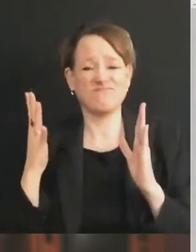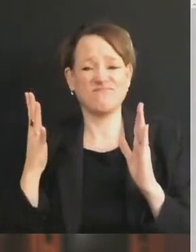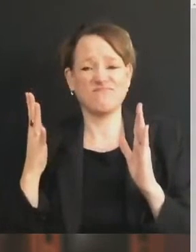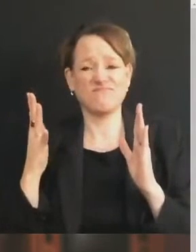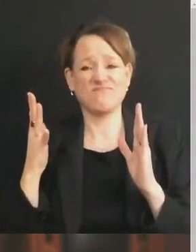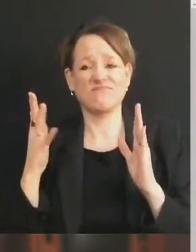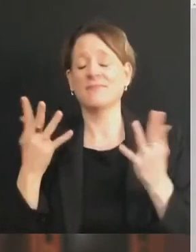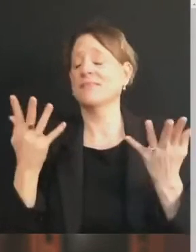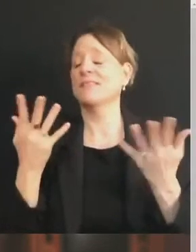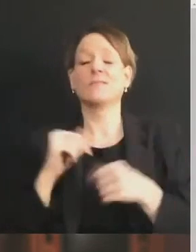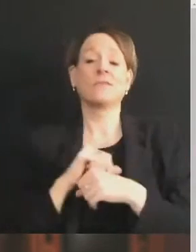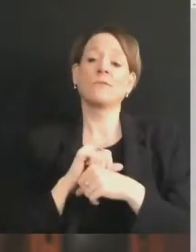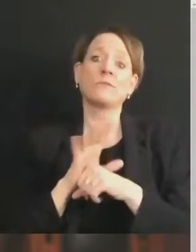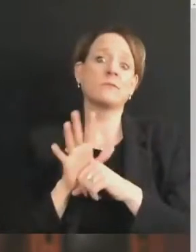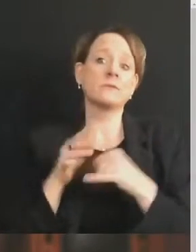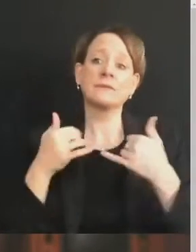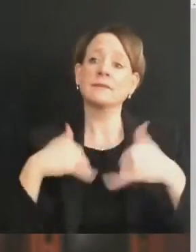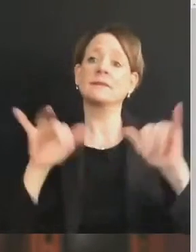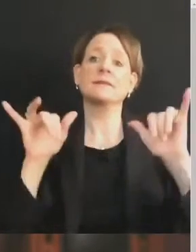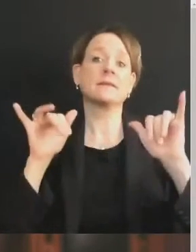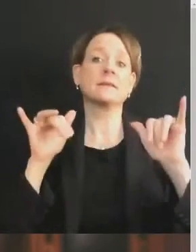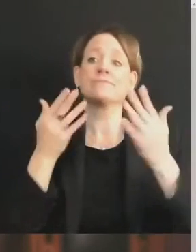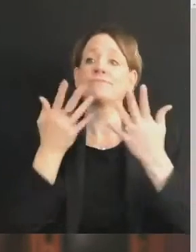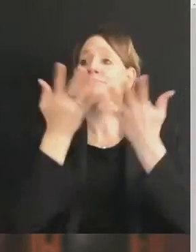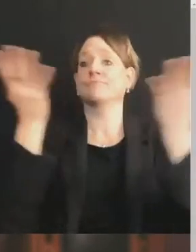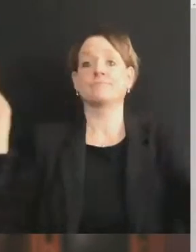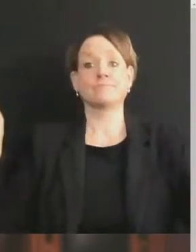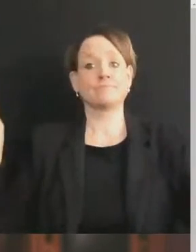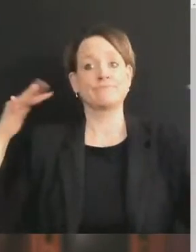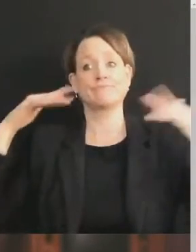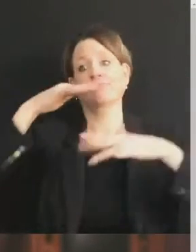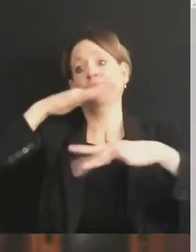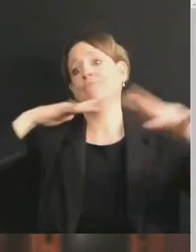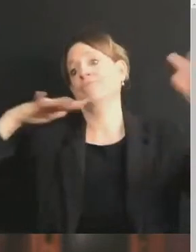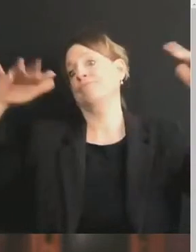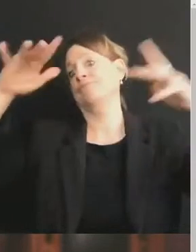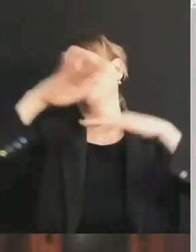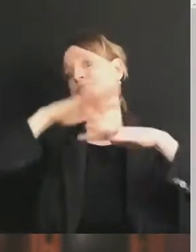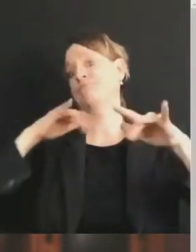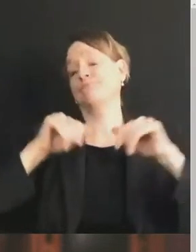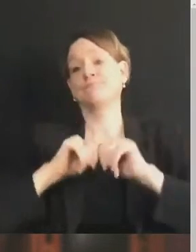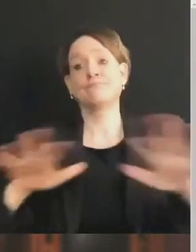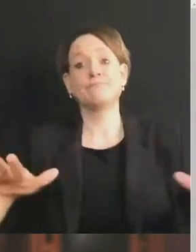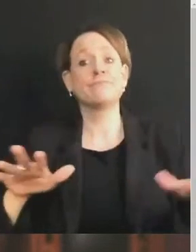everything we can to stop the spread collectively as a community, as a state,